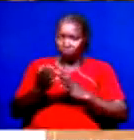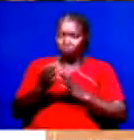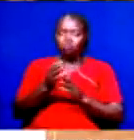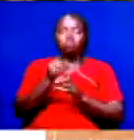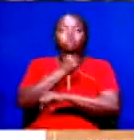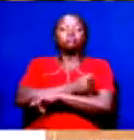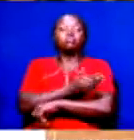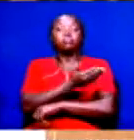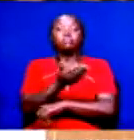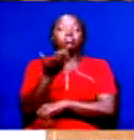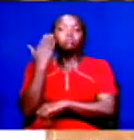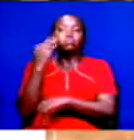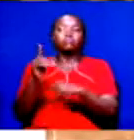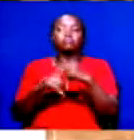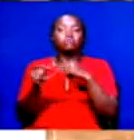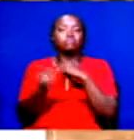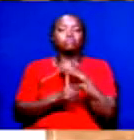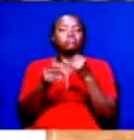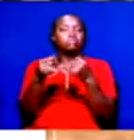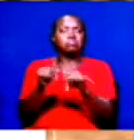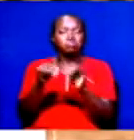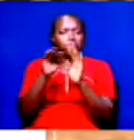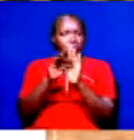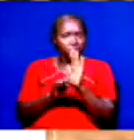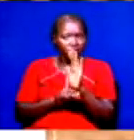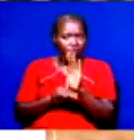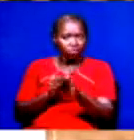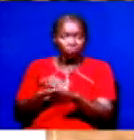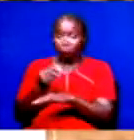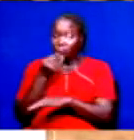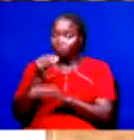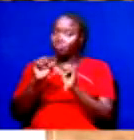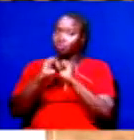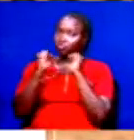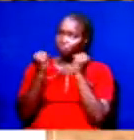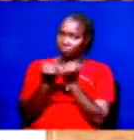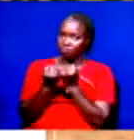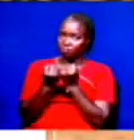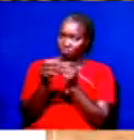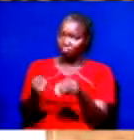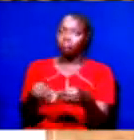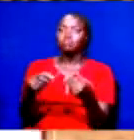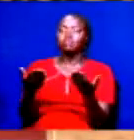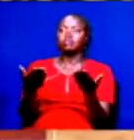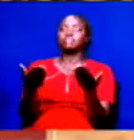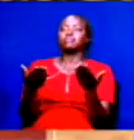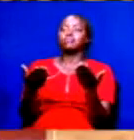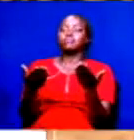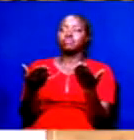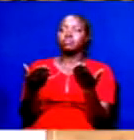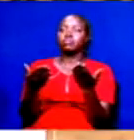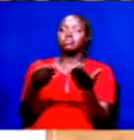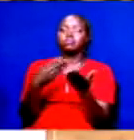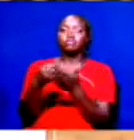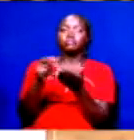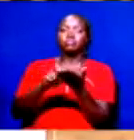past 6 months, we've been implementing a program we call Lisha Jamii, which is providing cash